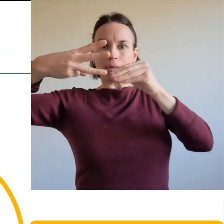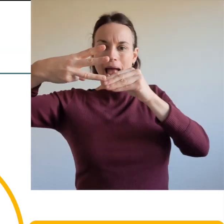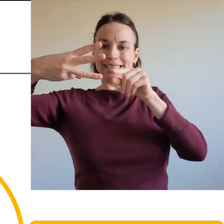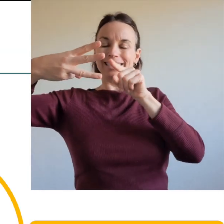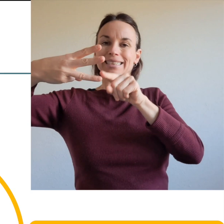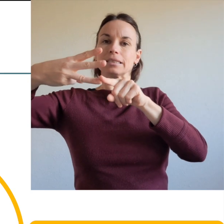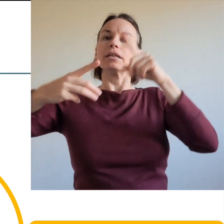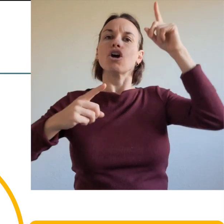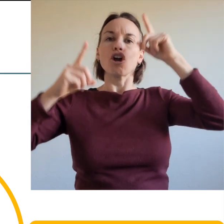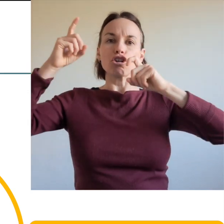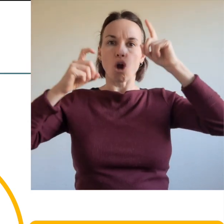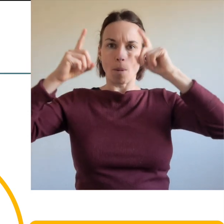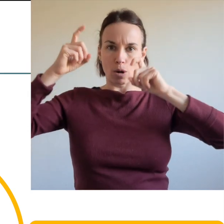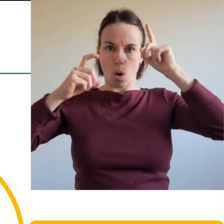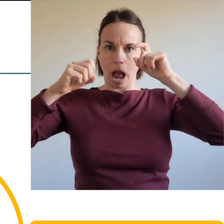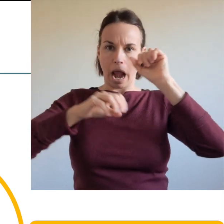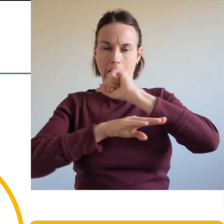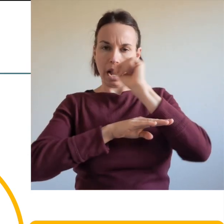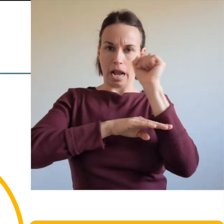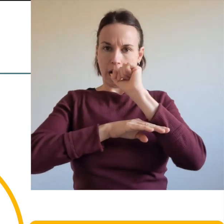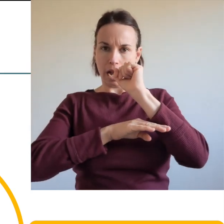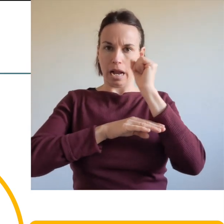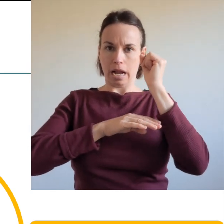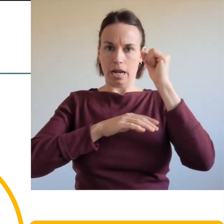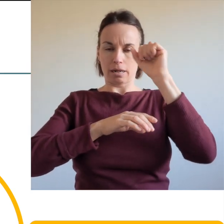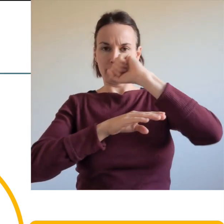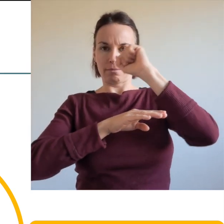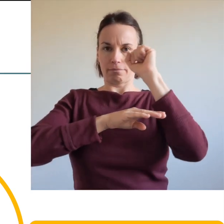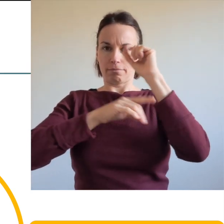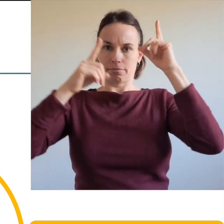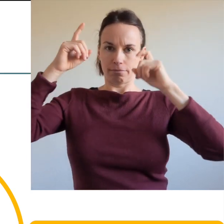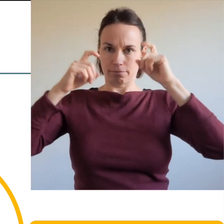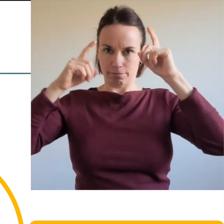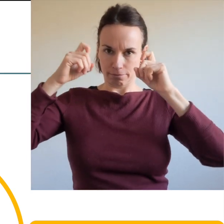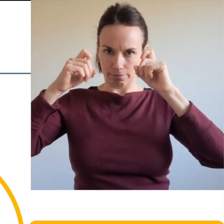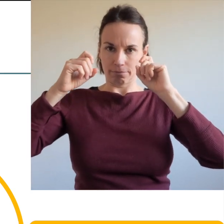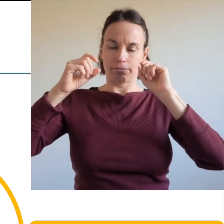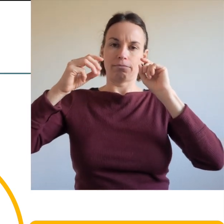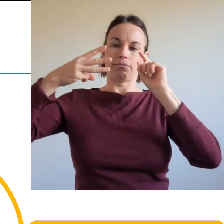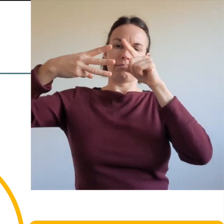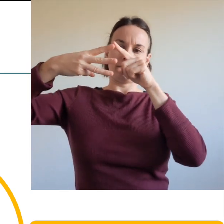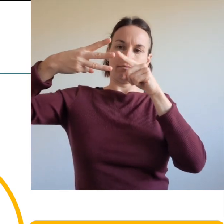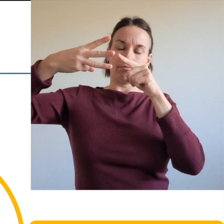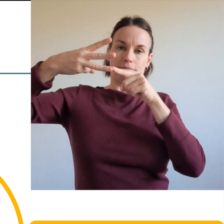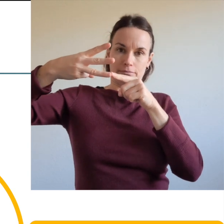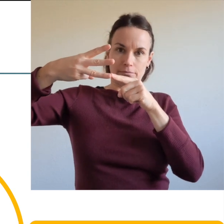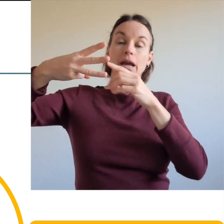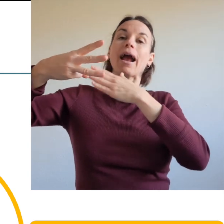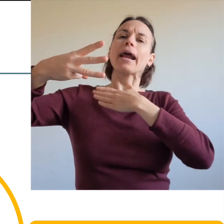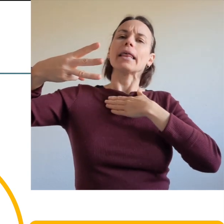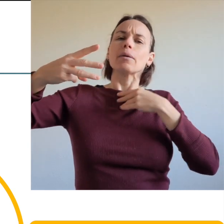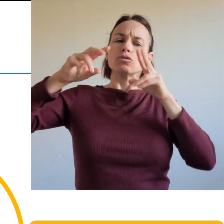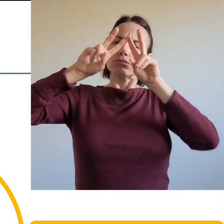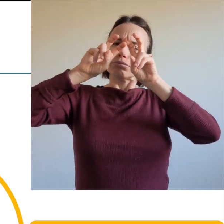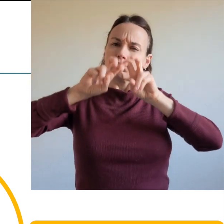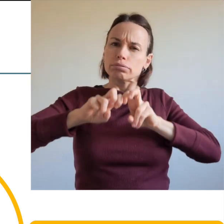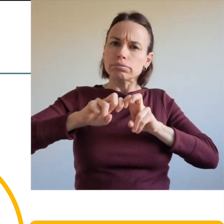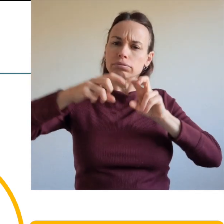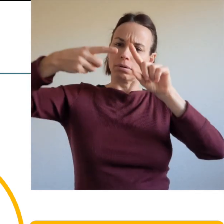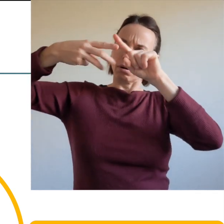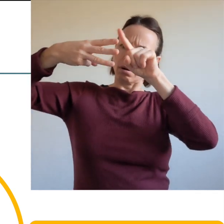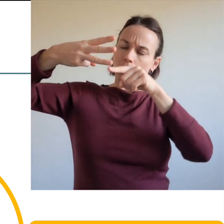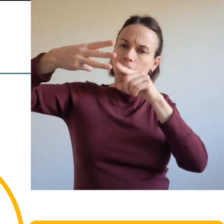Now, in the current study, we integrate the non-manual component into the analysis of indefinite expressions in Catalan